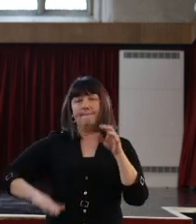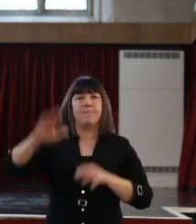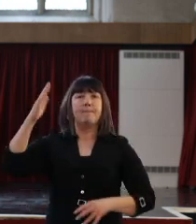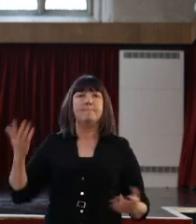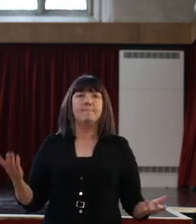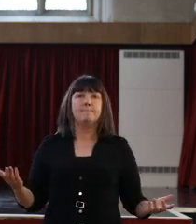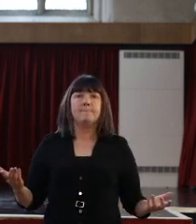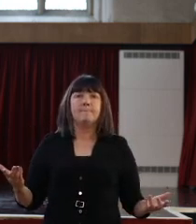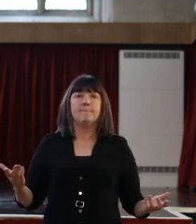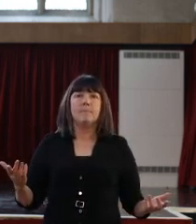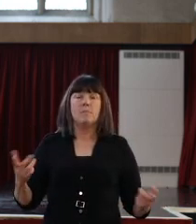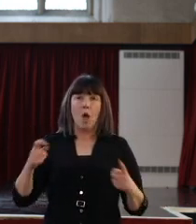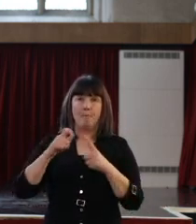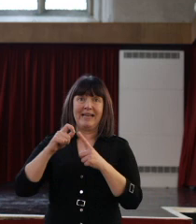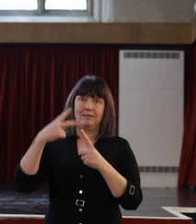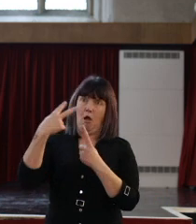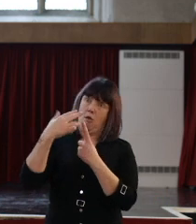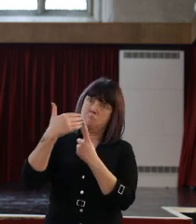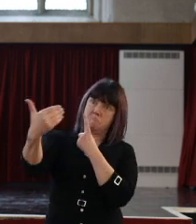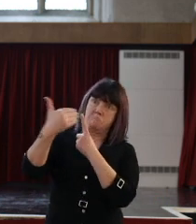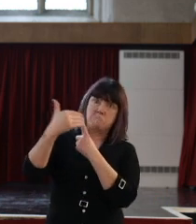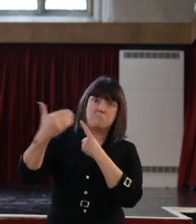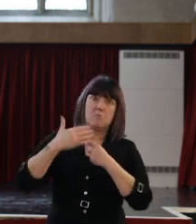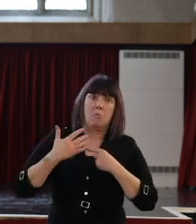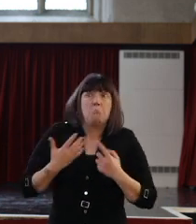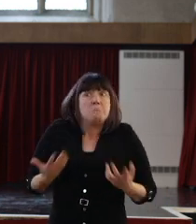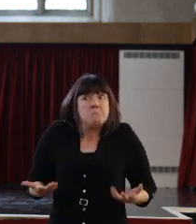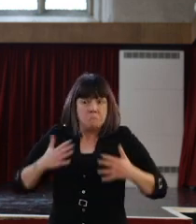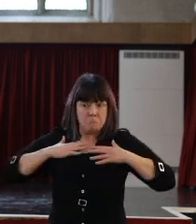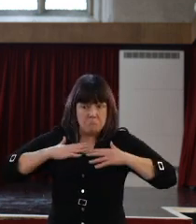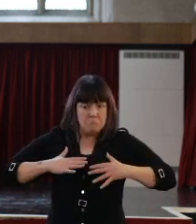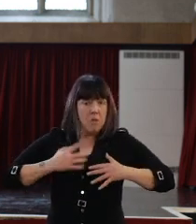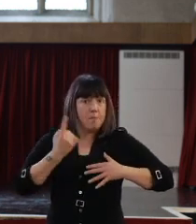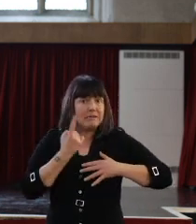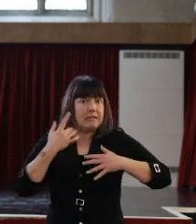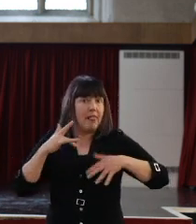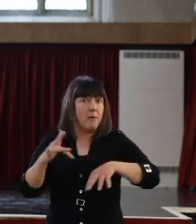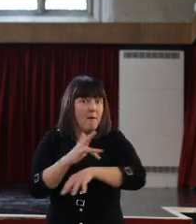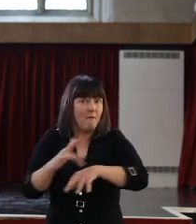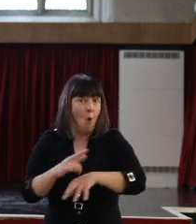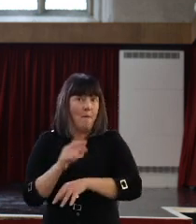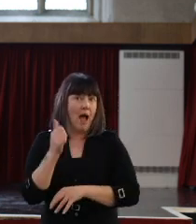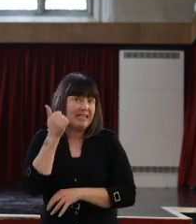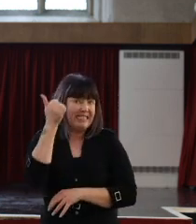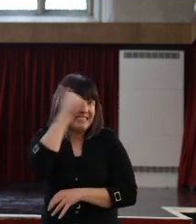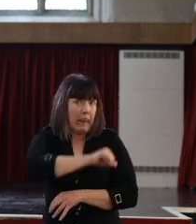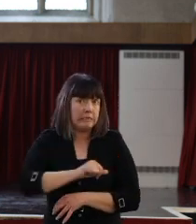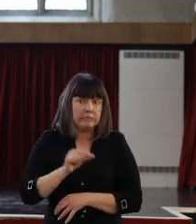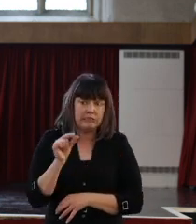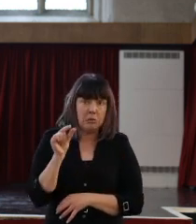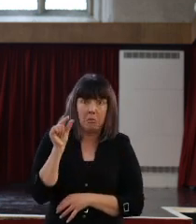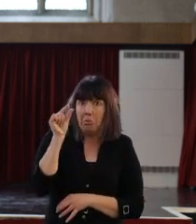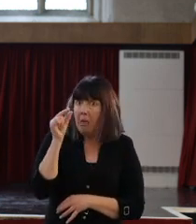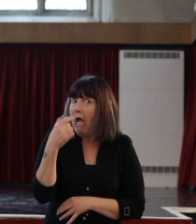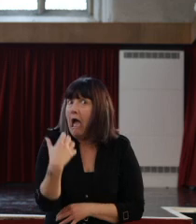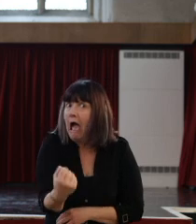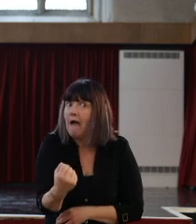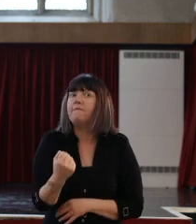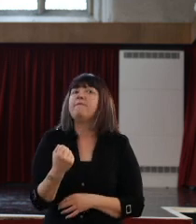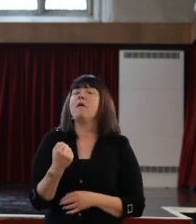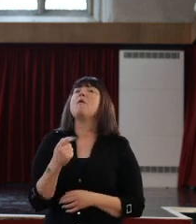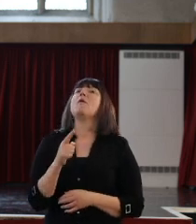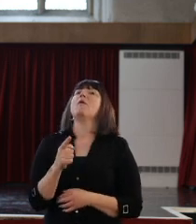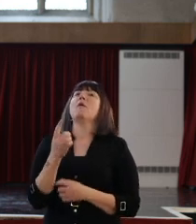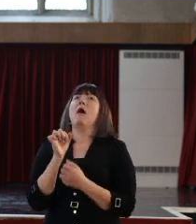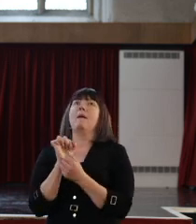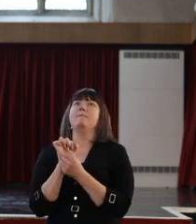why, but Peter could see that I might just be a performer. I had a little bit of talent. I belonged up there, and I've never forgotten it. And I found out